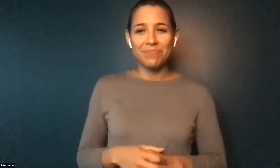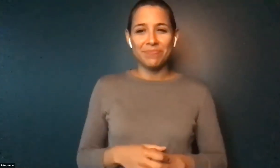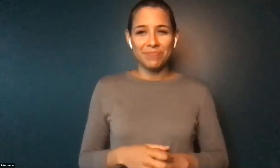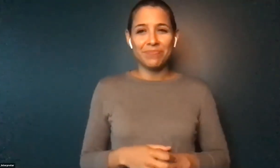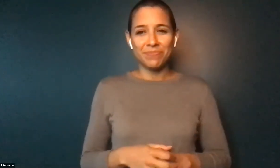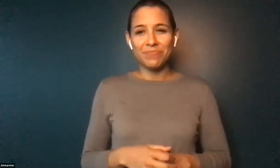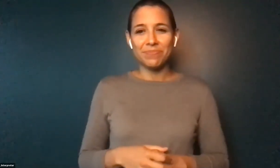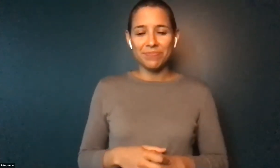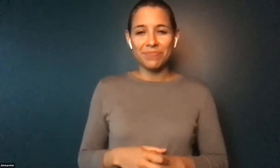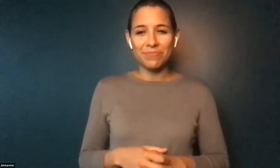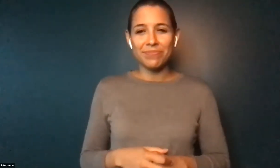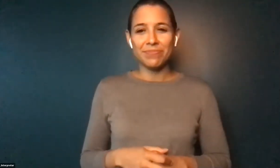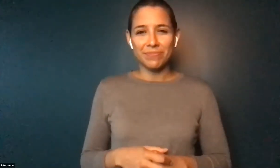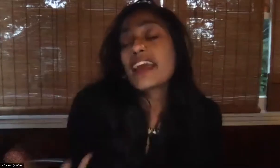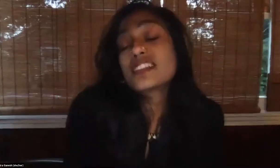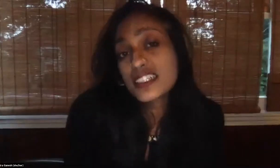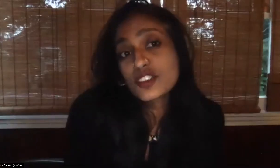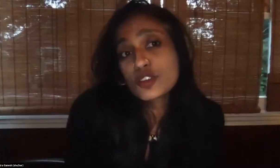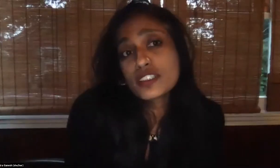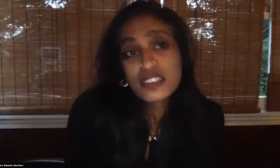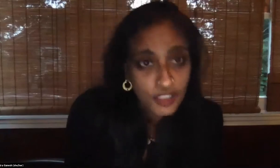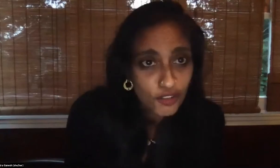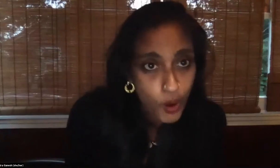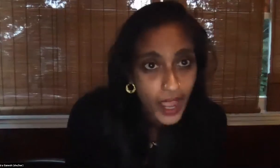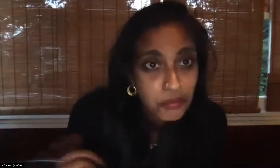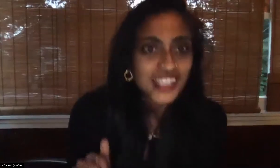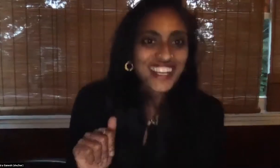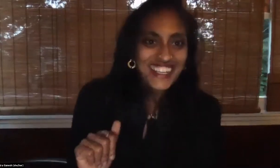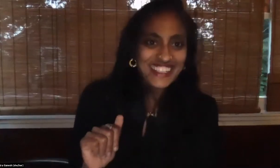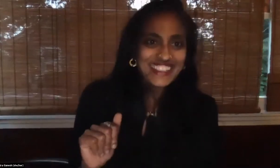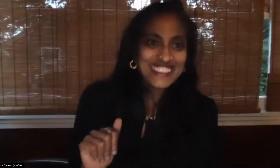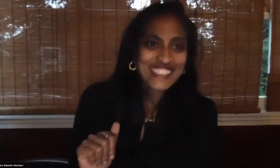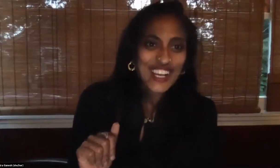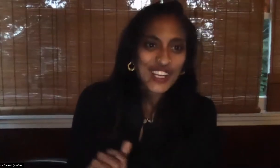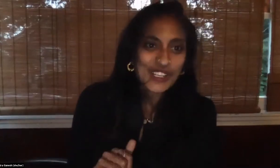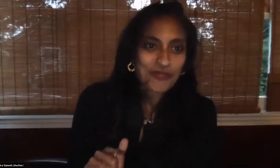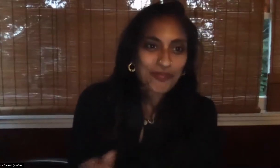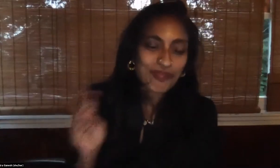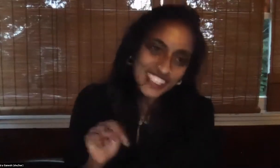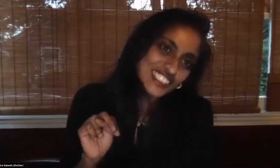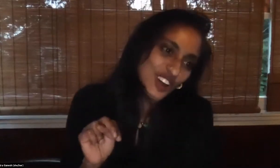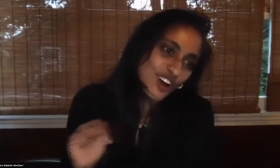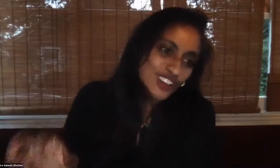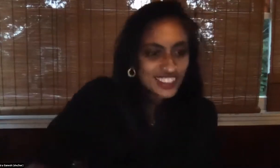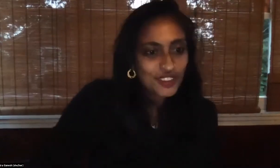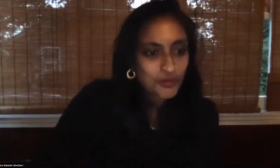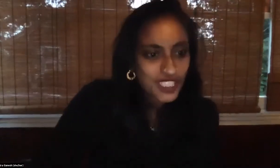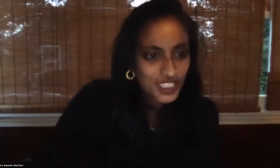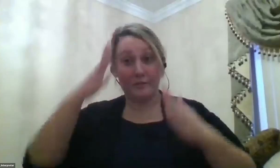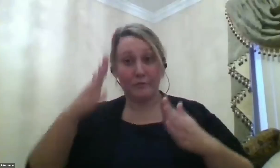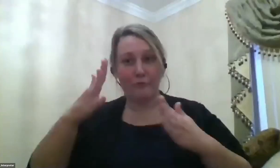sort of, and one of the ancestors of WAP is, um, this song,